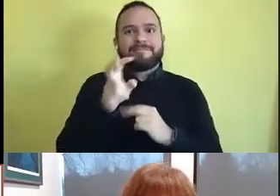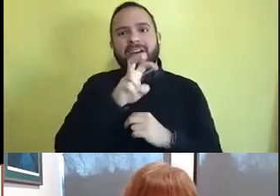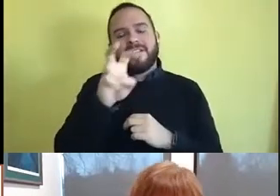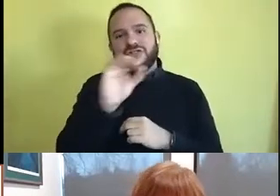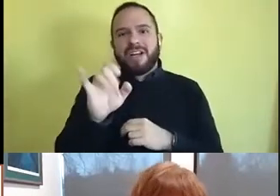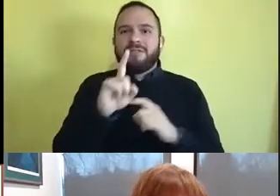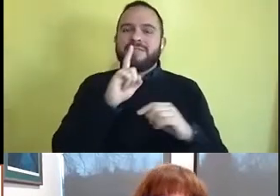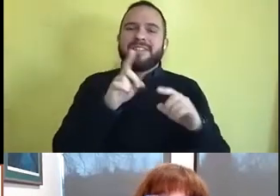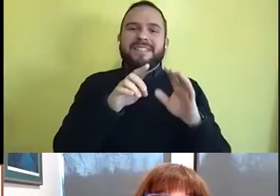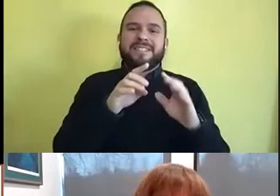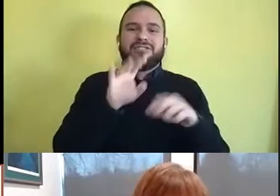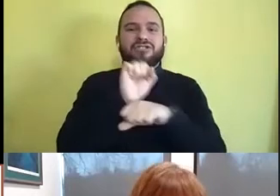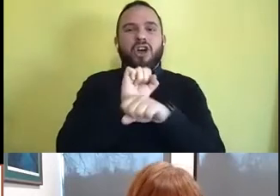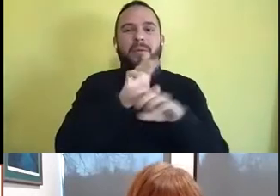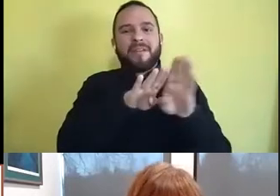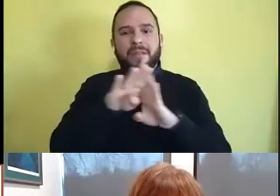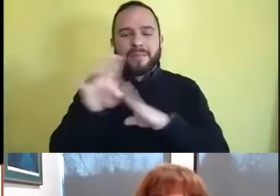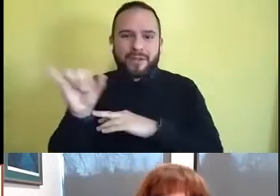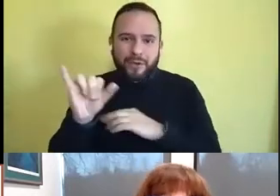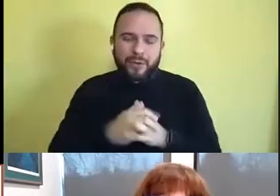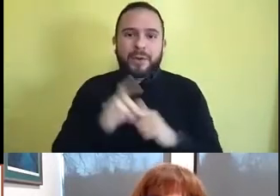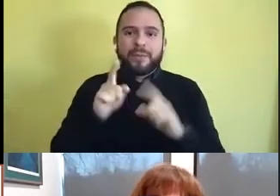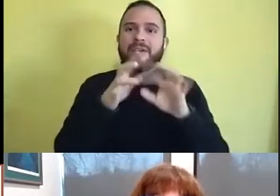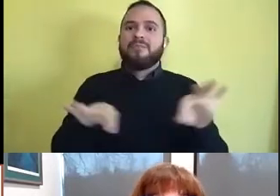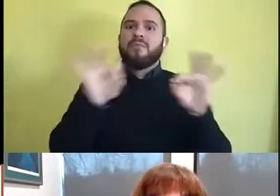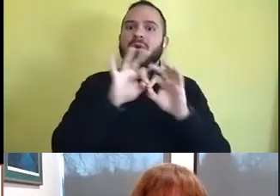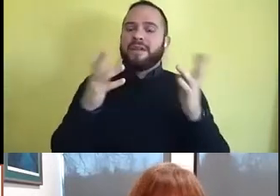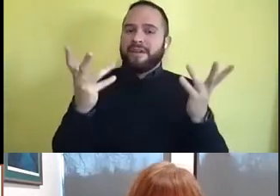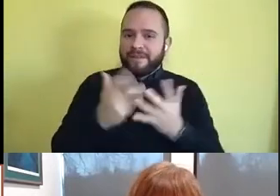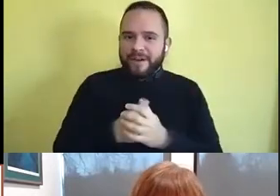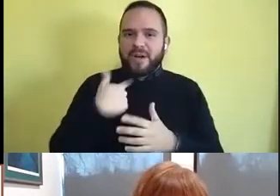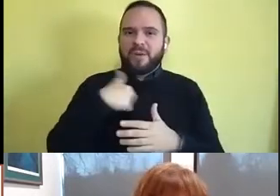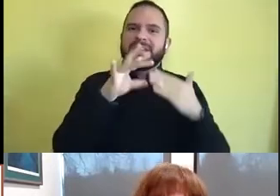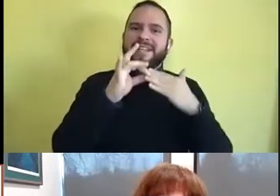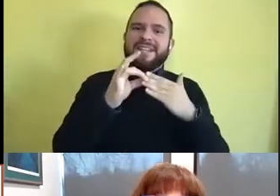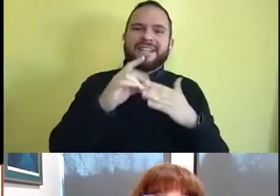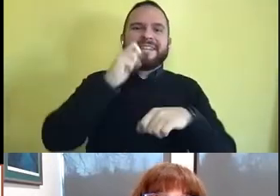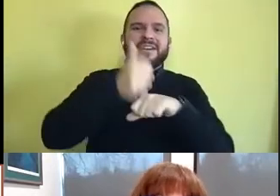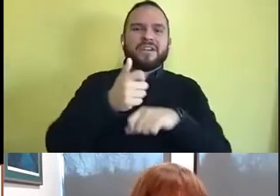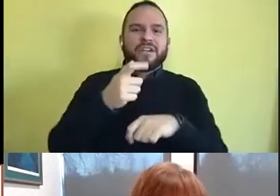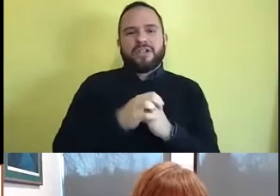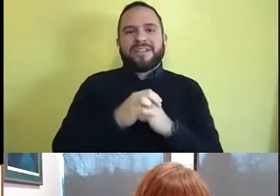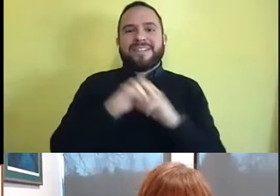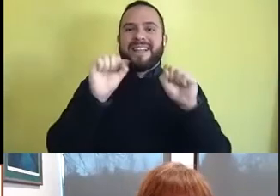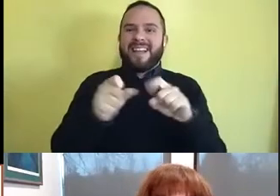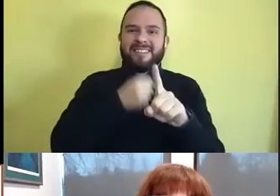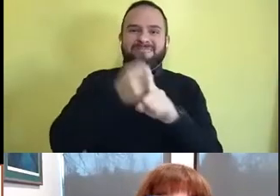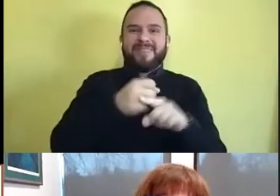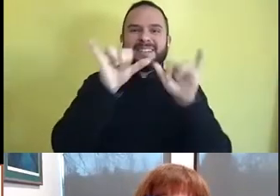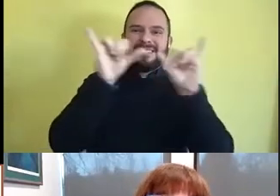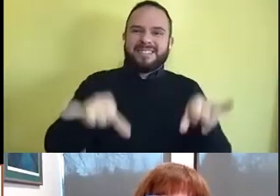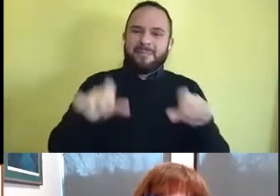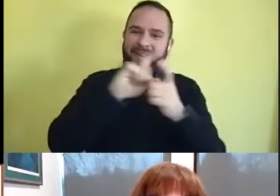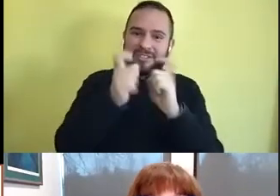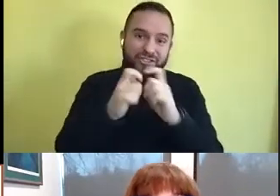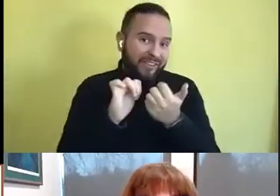and businesses. But most importantly, we're the leading funder of innovative approaches that can affect systematic change by